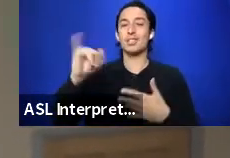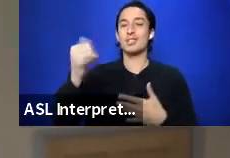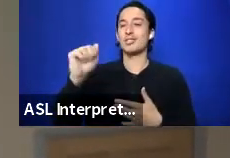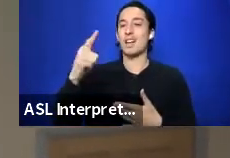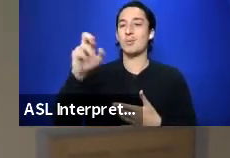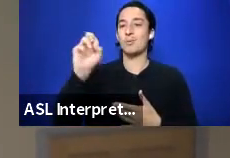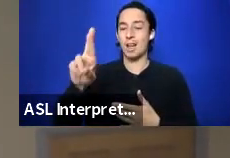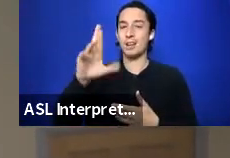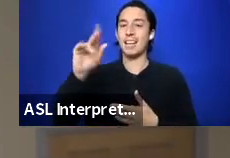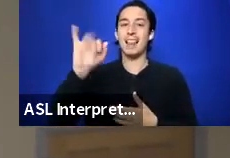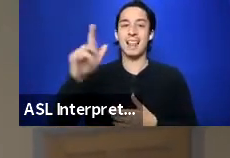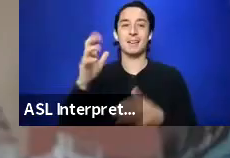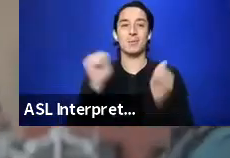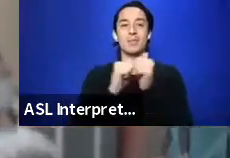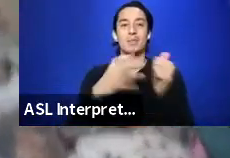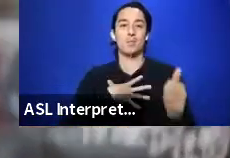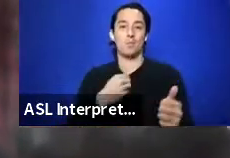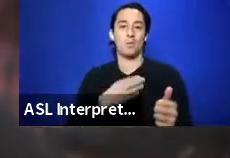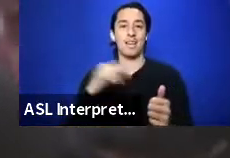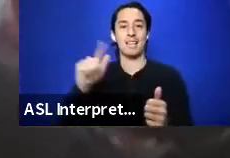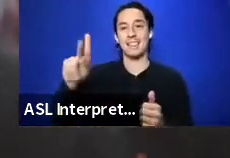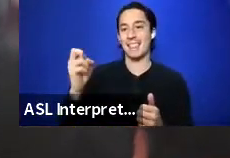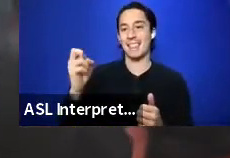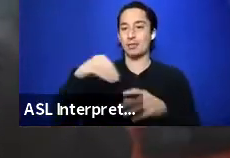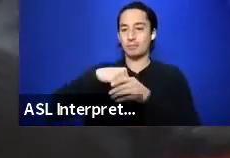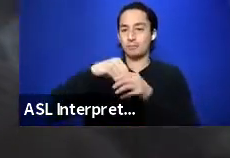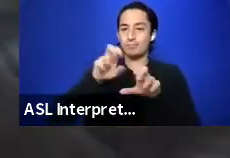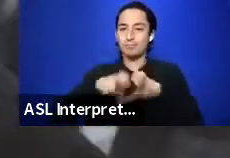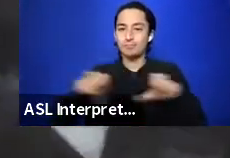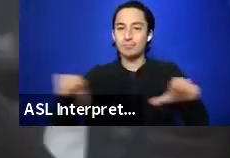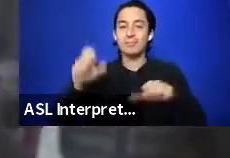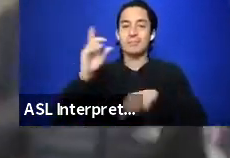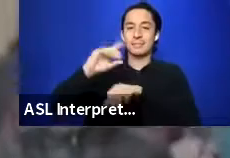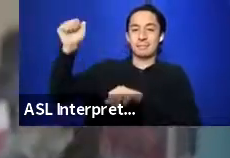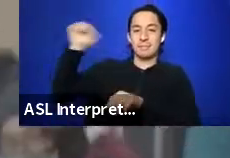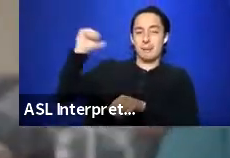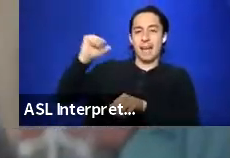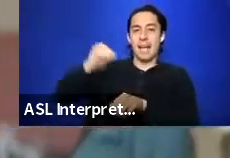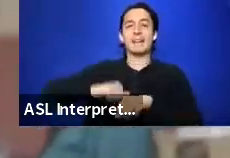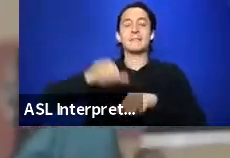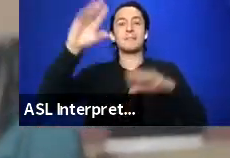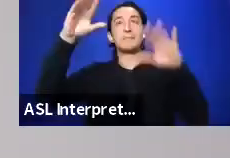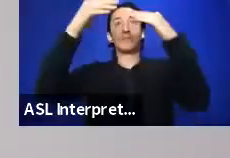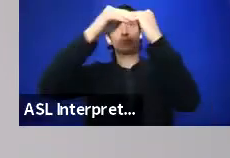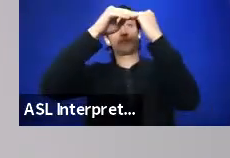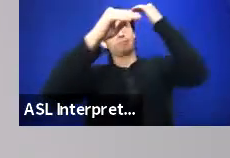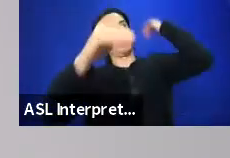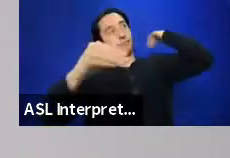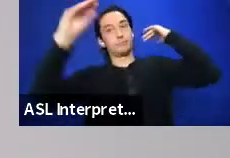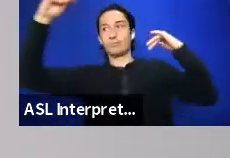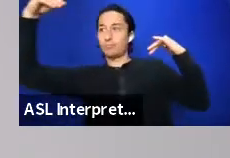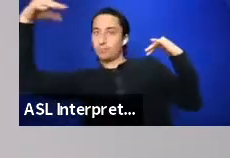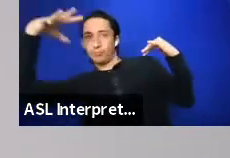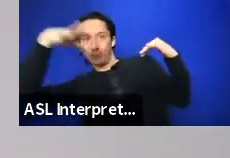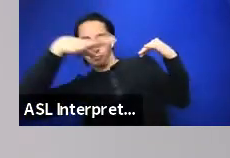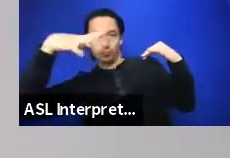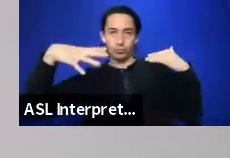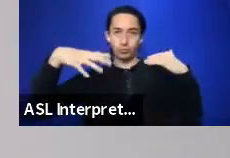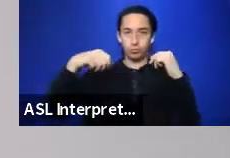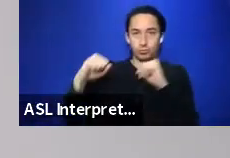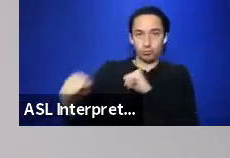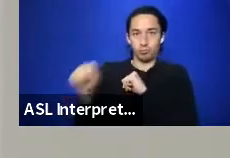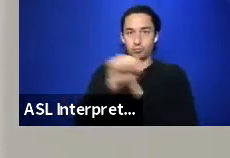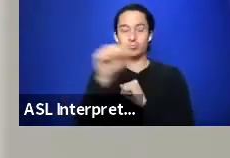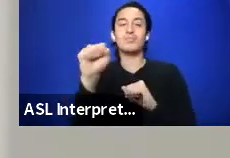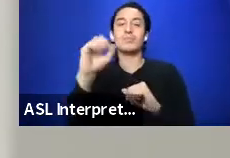leather interior diamond in the back sunroof top digging the scene with the gangsta lane let the cars be